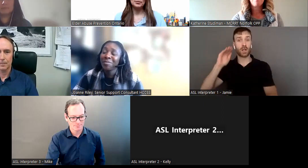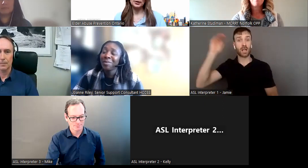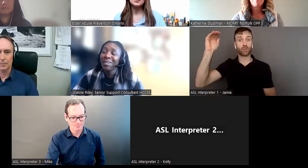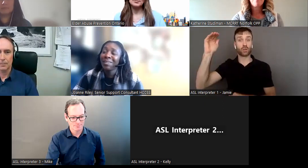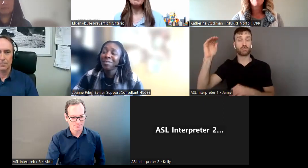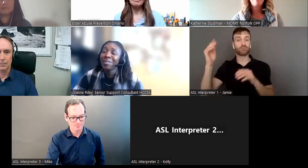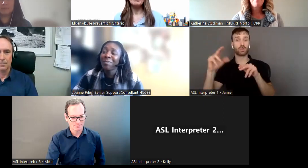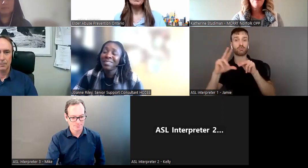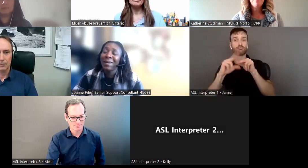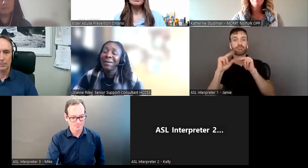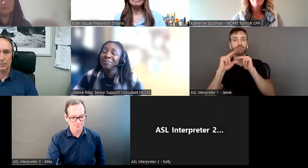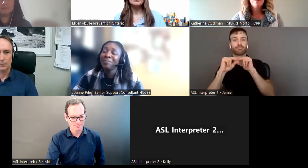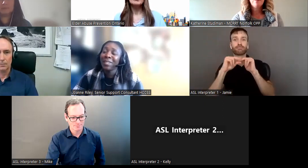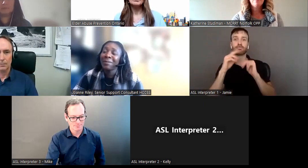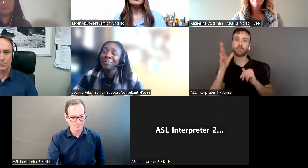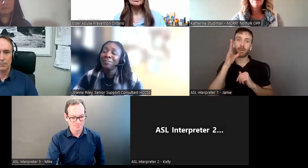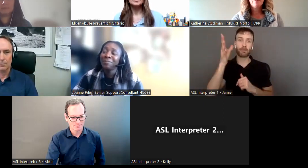of elderly mom. Yeah,